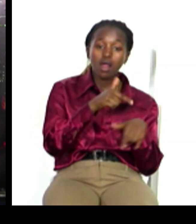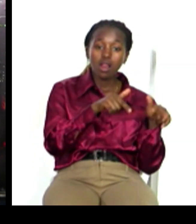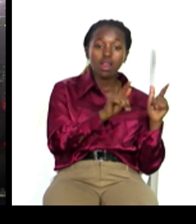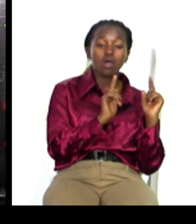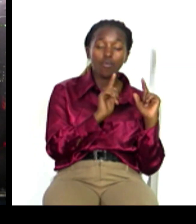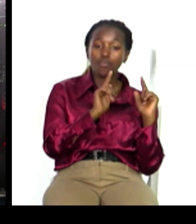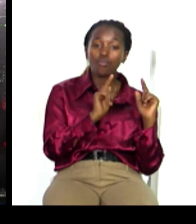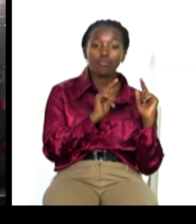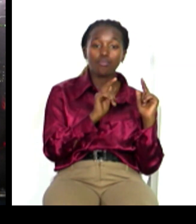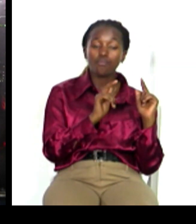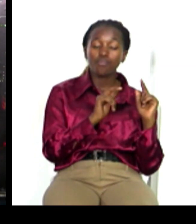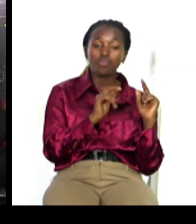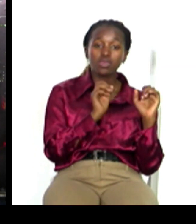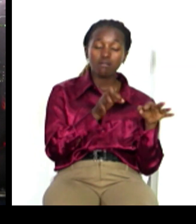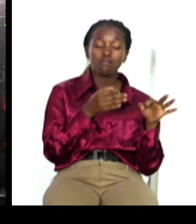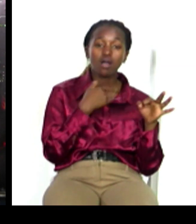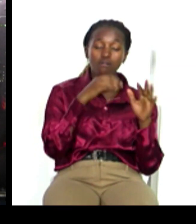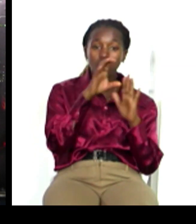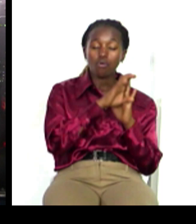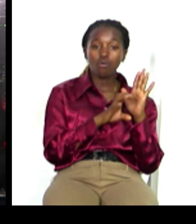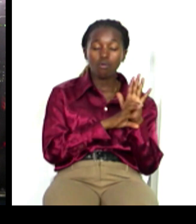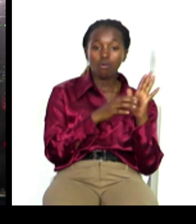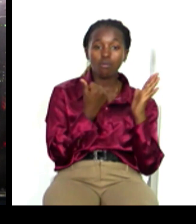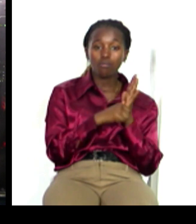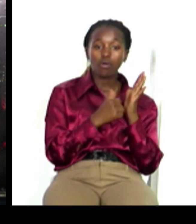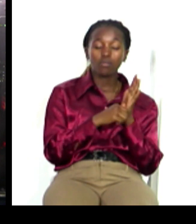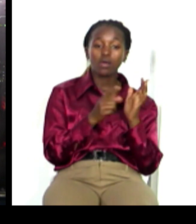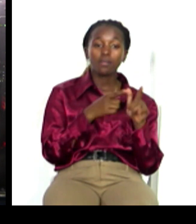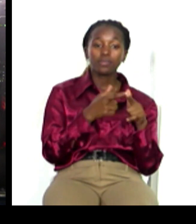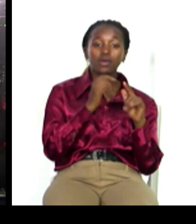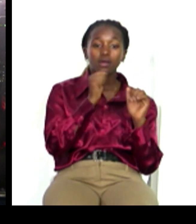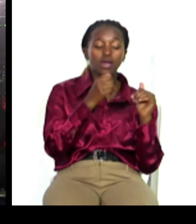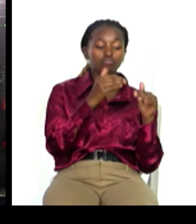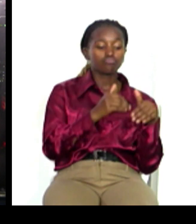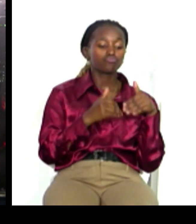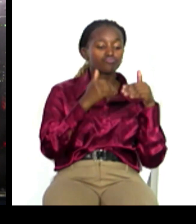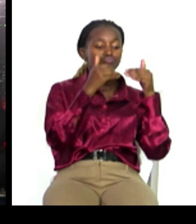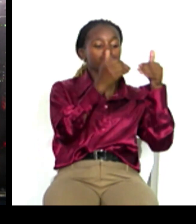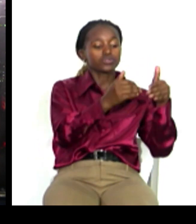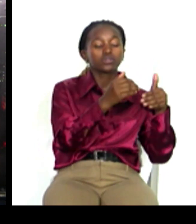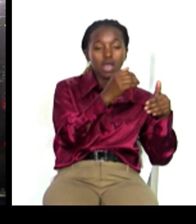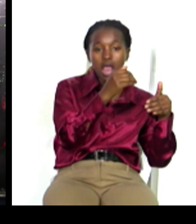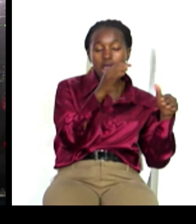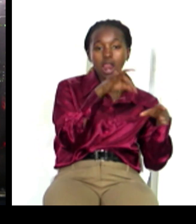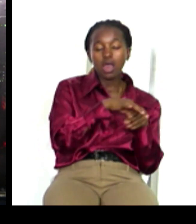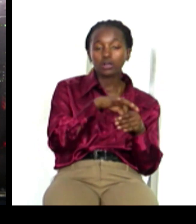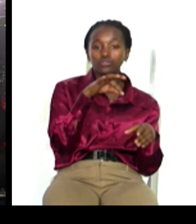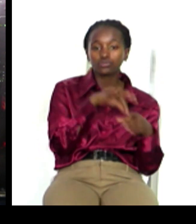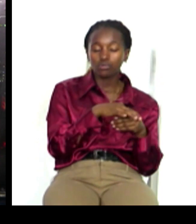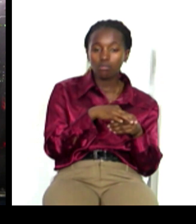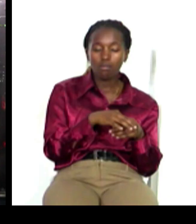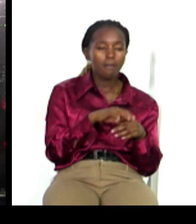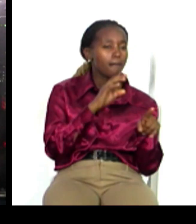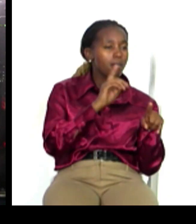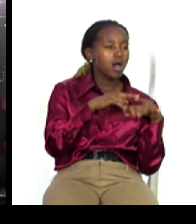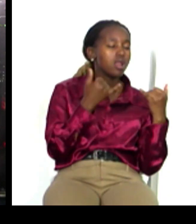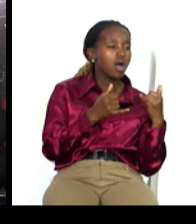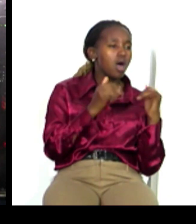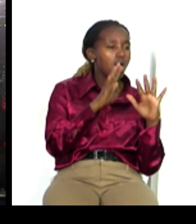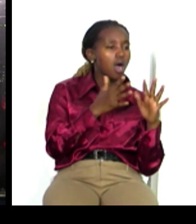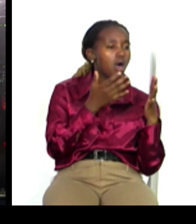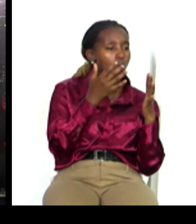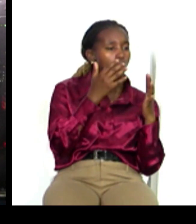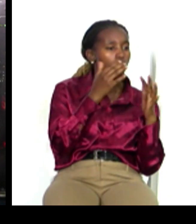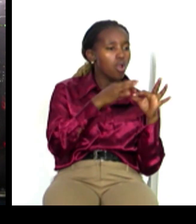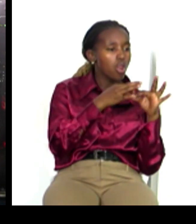place of constitutional crisis like that, you can push elections for a year. Yes, you can. How far can you push? 2 more For